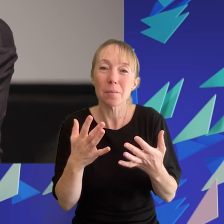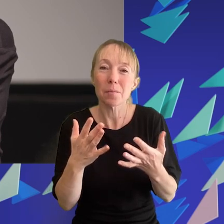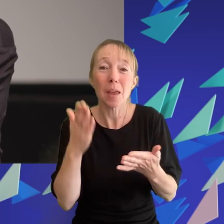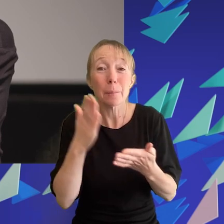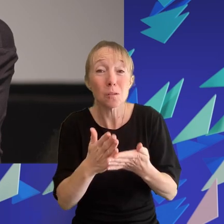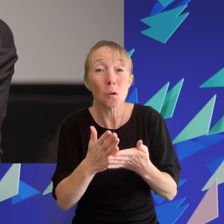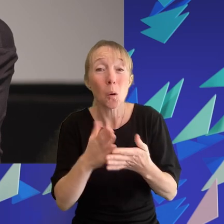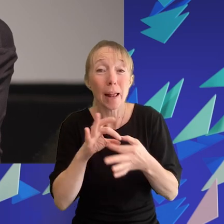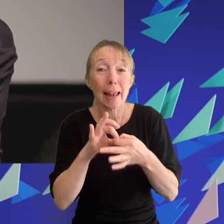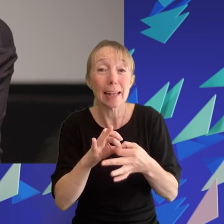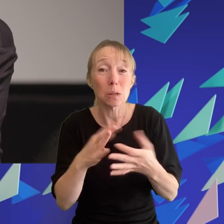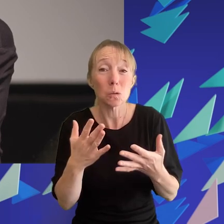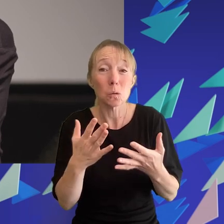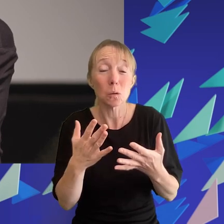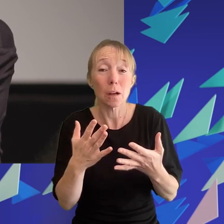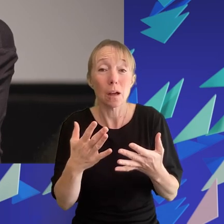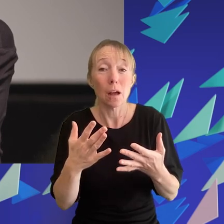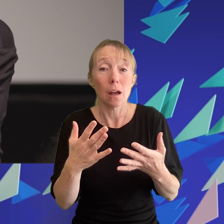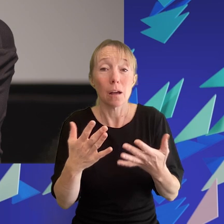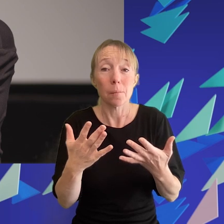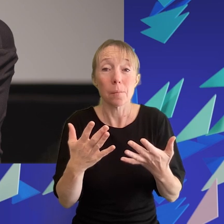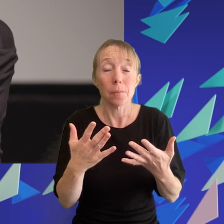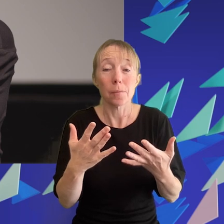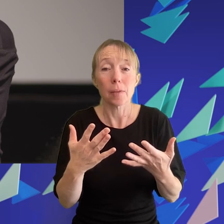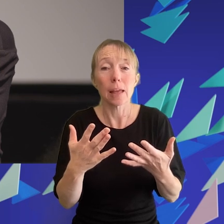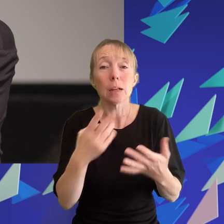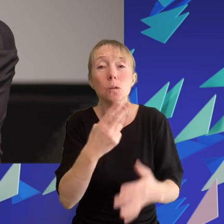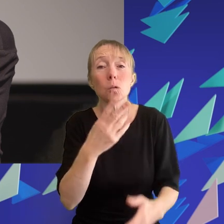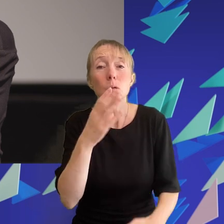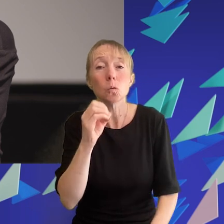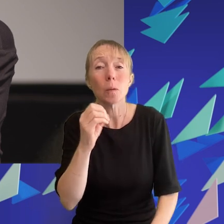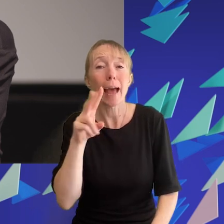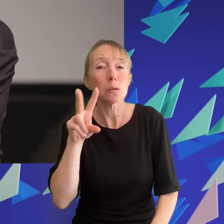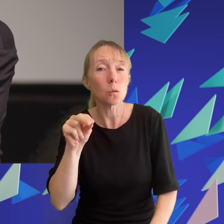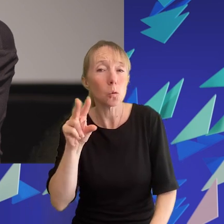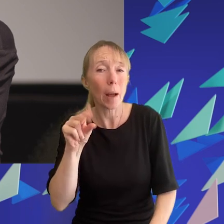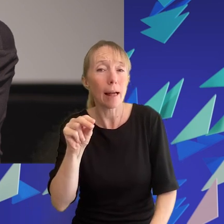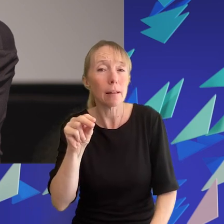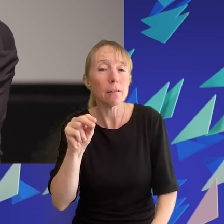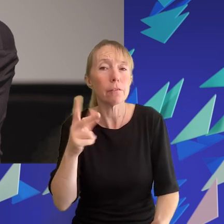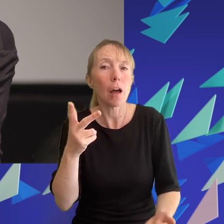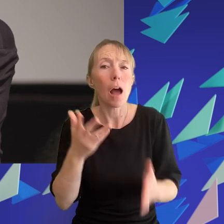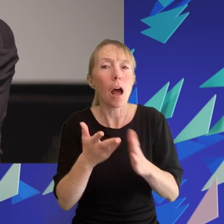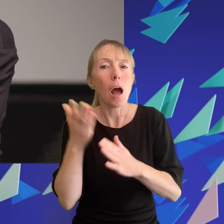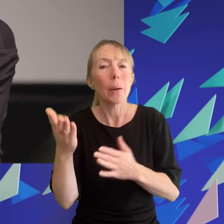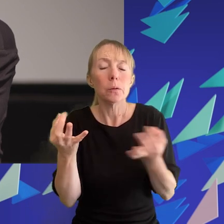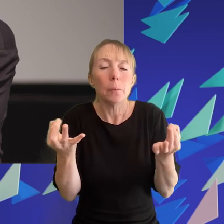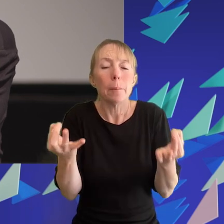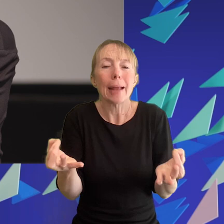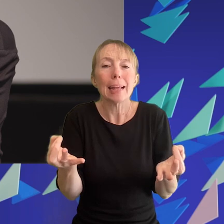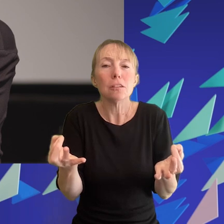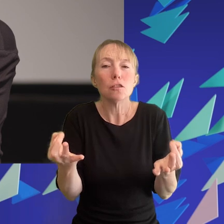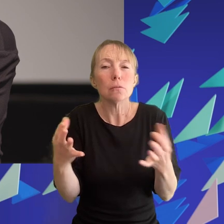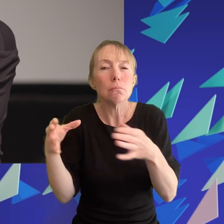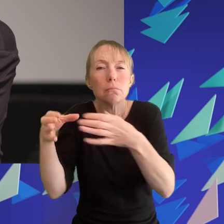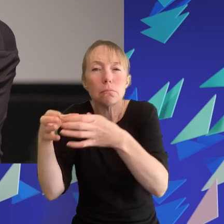well, I'm sure it has to do with, I was able in 2012 to go to a meditation